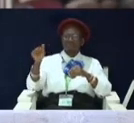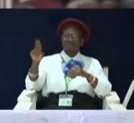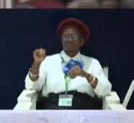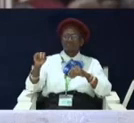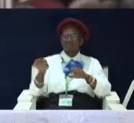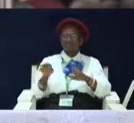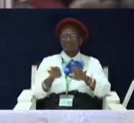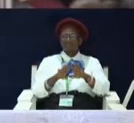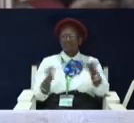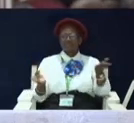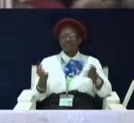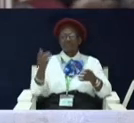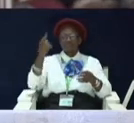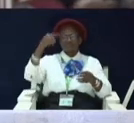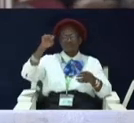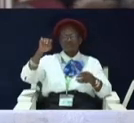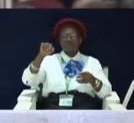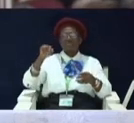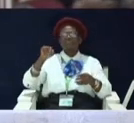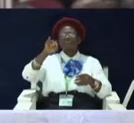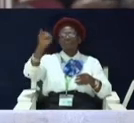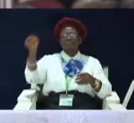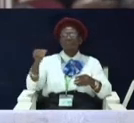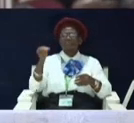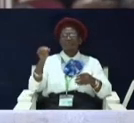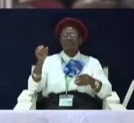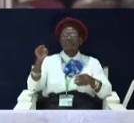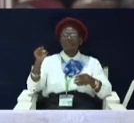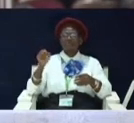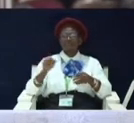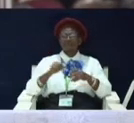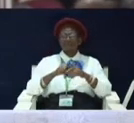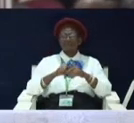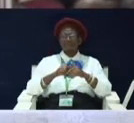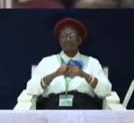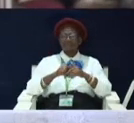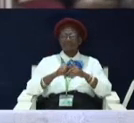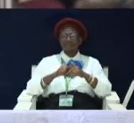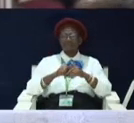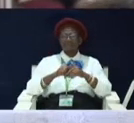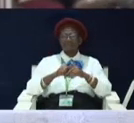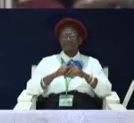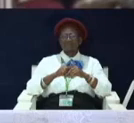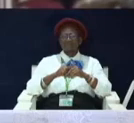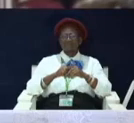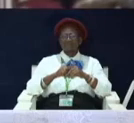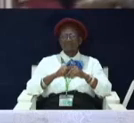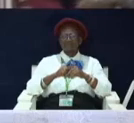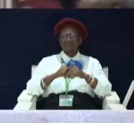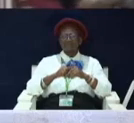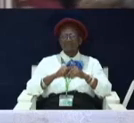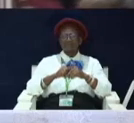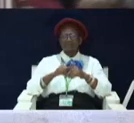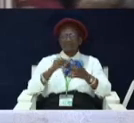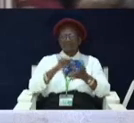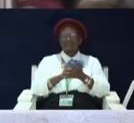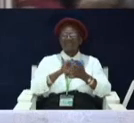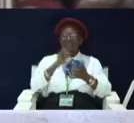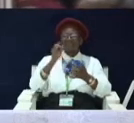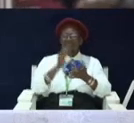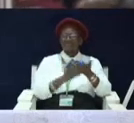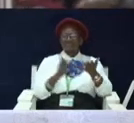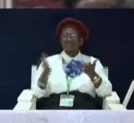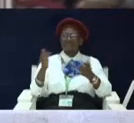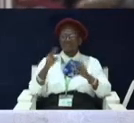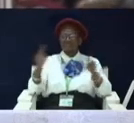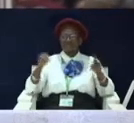Joshua. Jordani opinya nitori Joshua. In fact, is something very interesting there in verse 7. Oh,